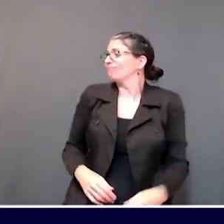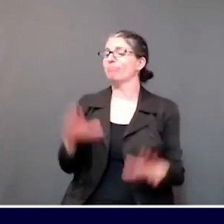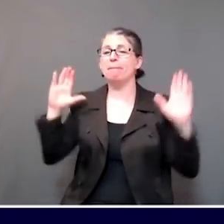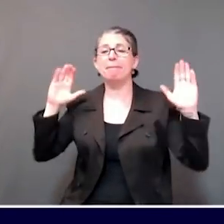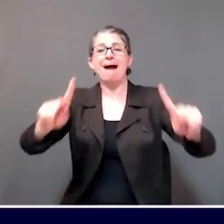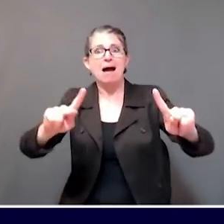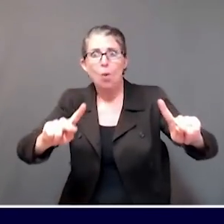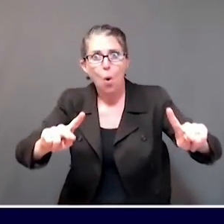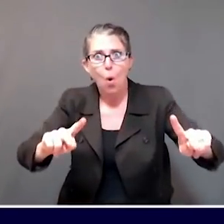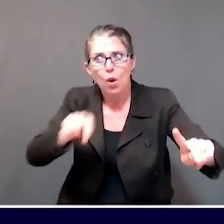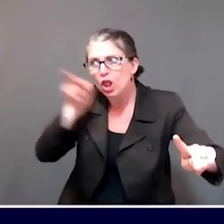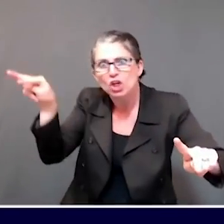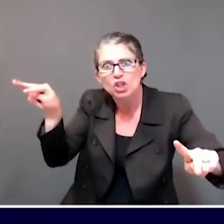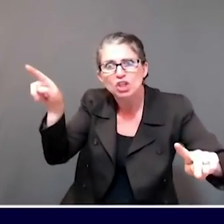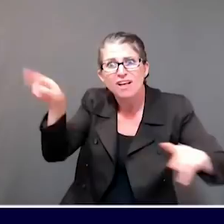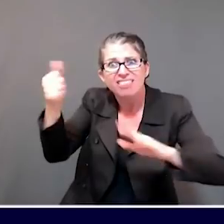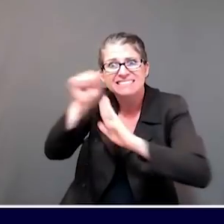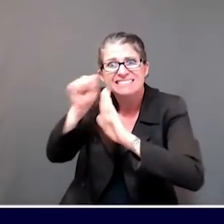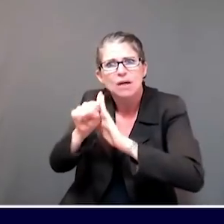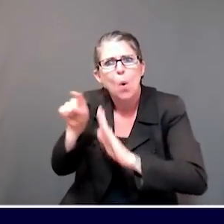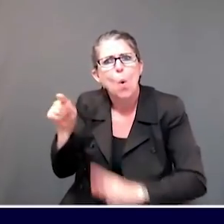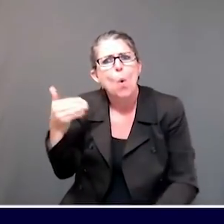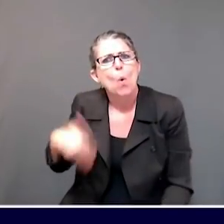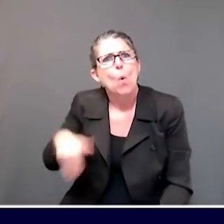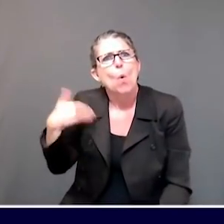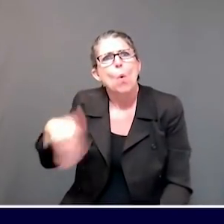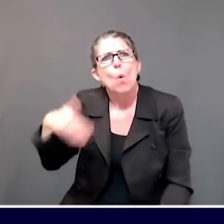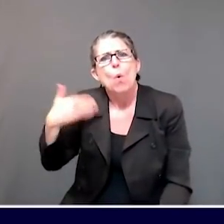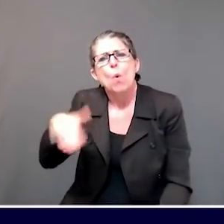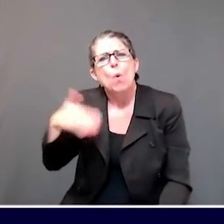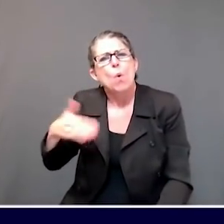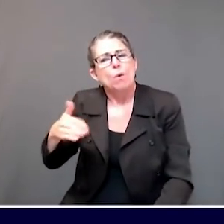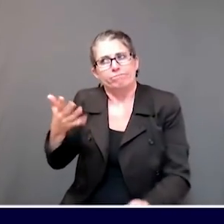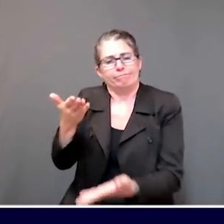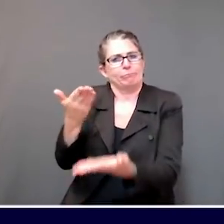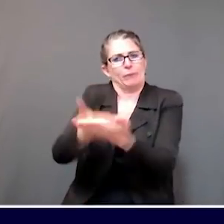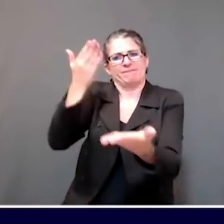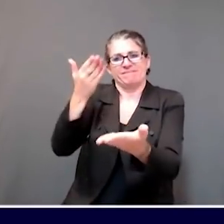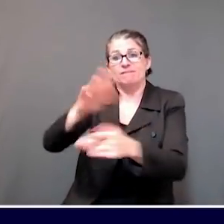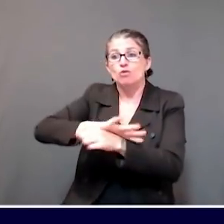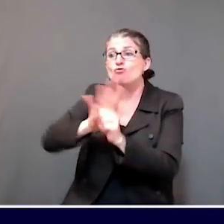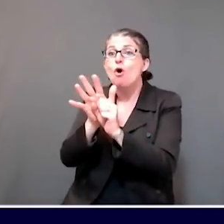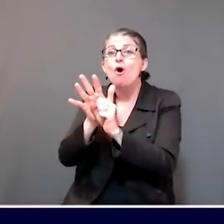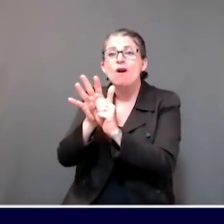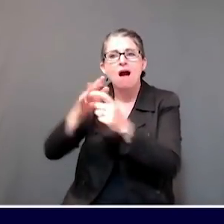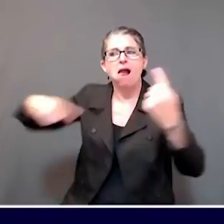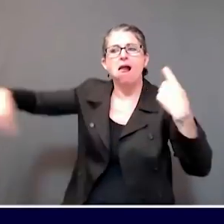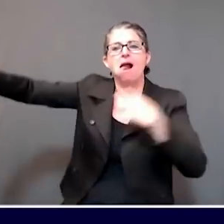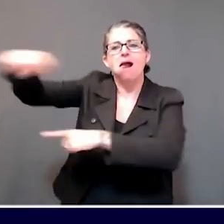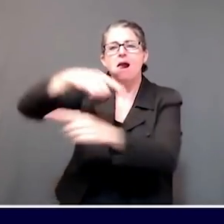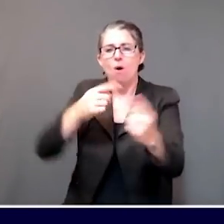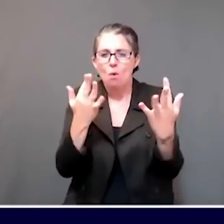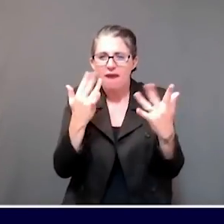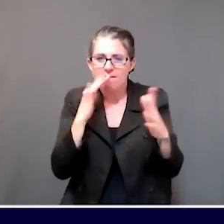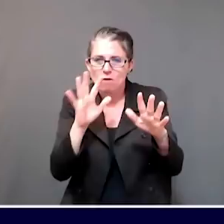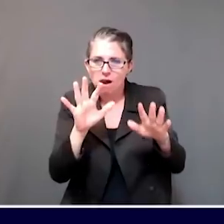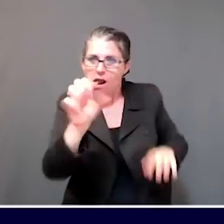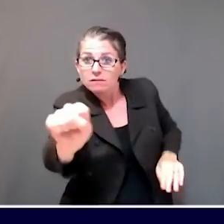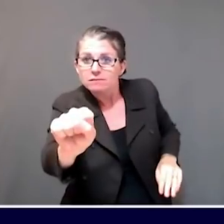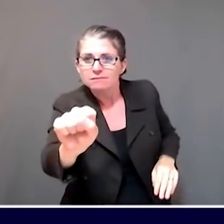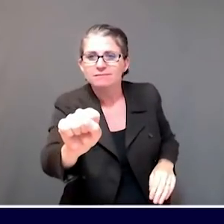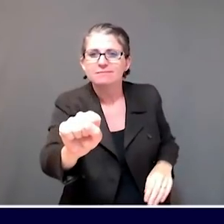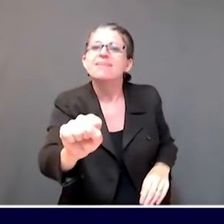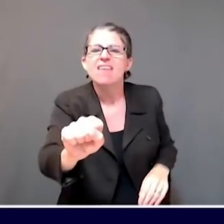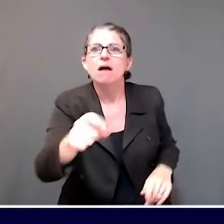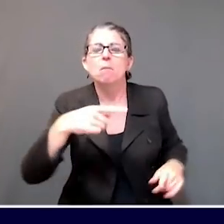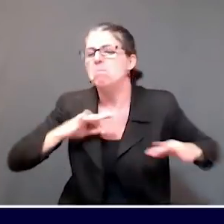here. It's lurking in our communities across the state. And when it takes hold, things can turn around in a